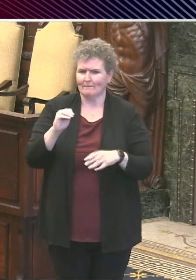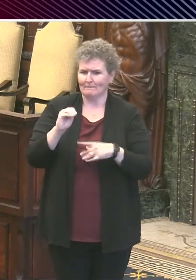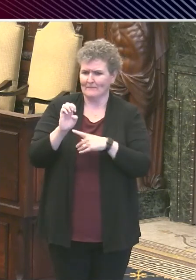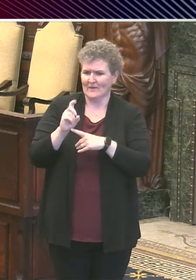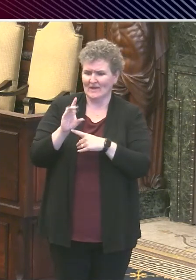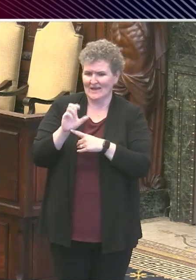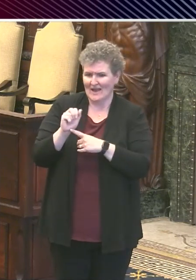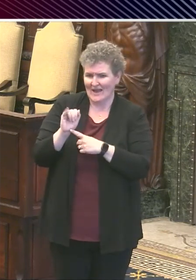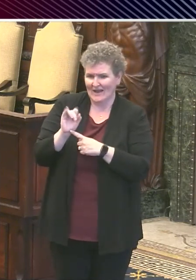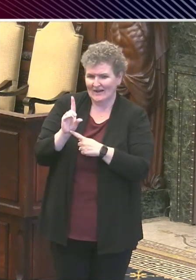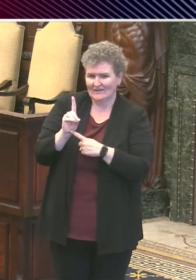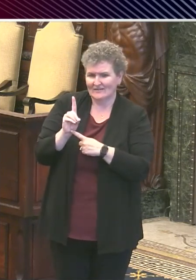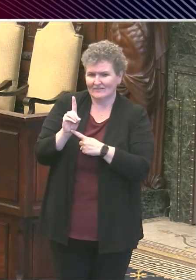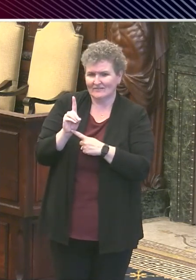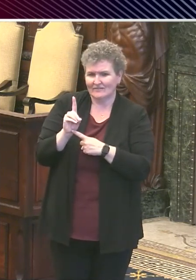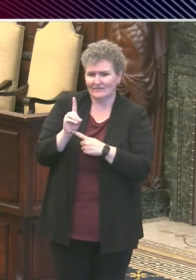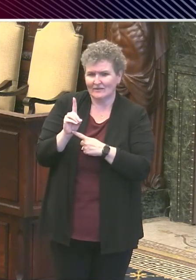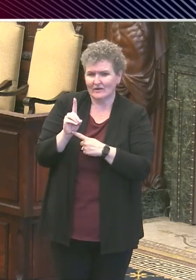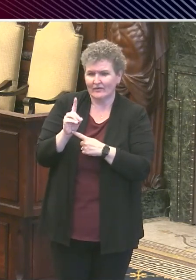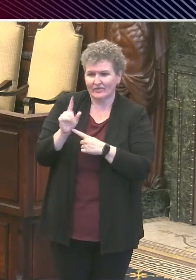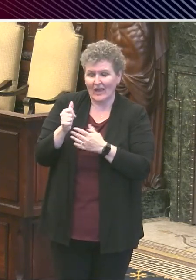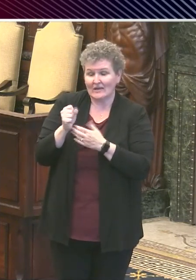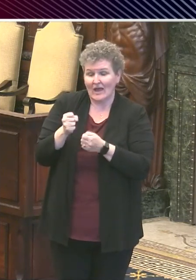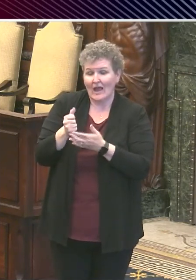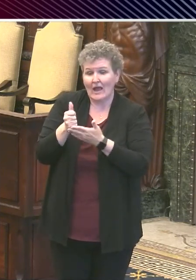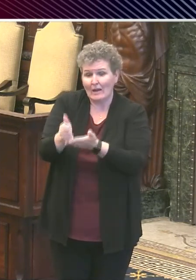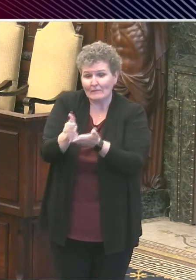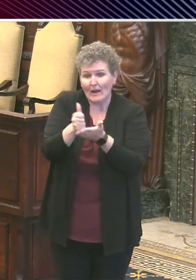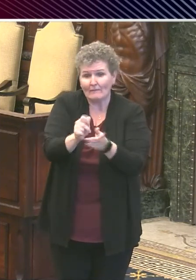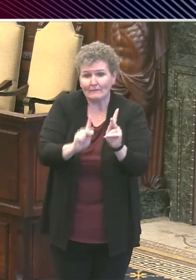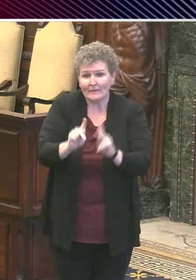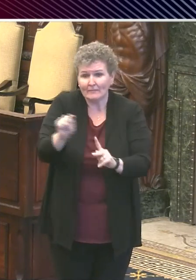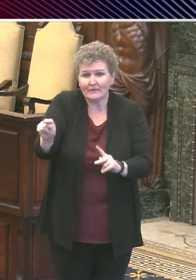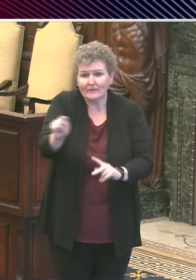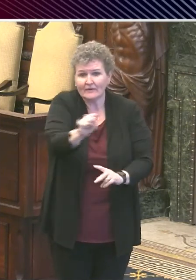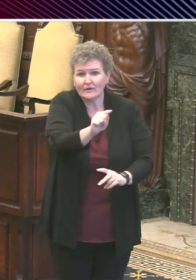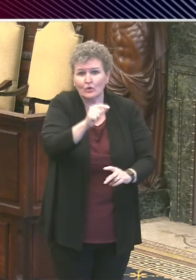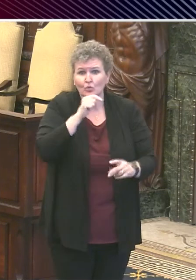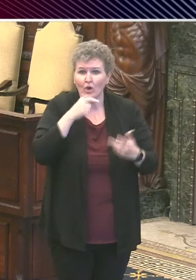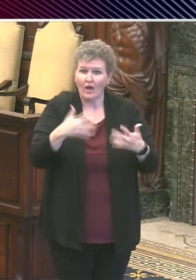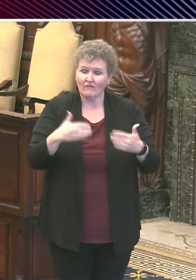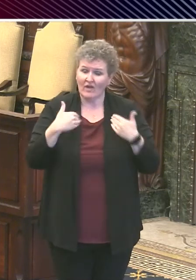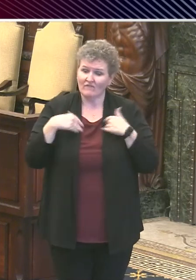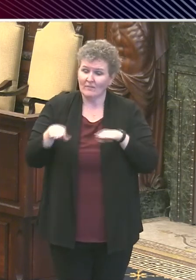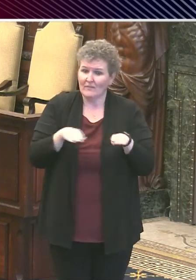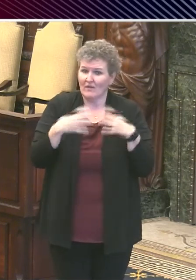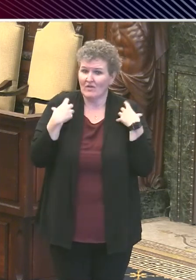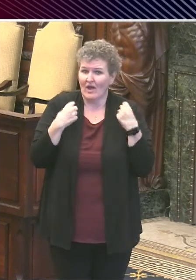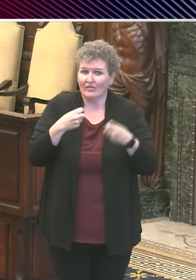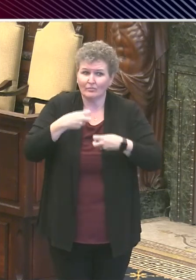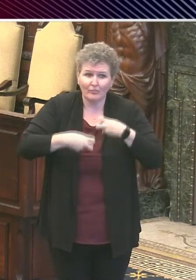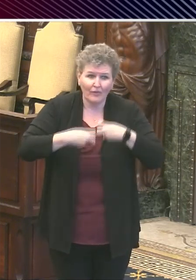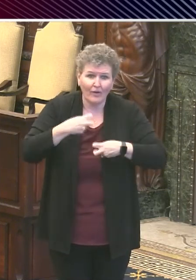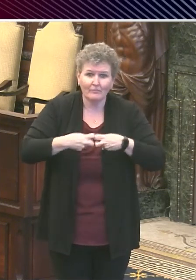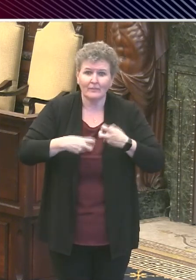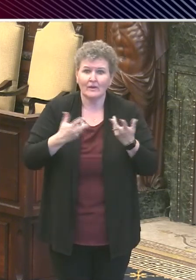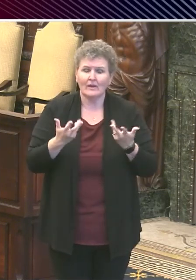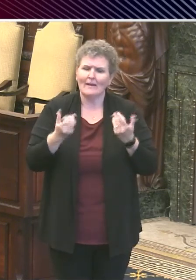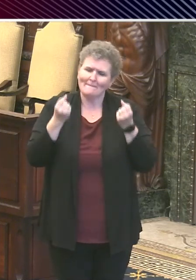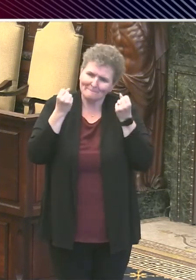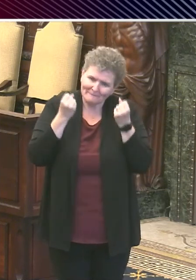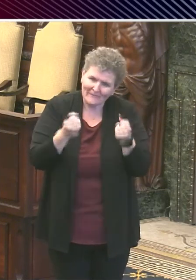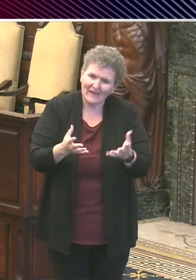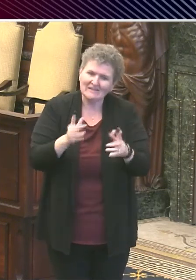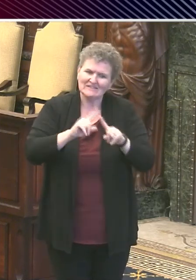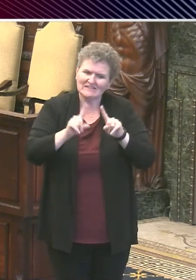close to half of the city's population, and as well as people who are uninsured who have behavioral health problems. a variety of behavioral health services. And so those services